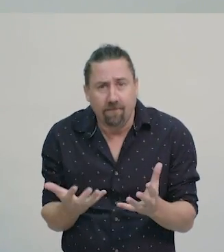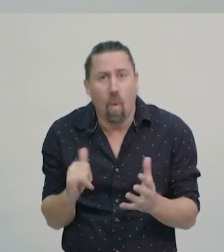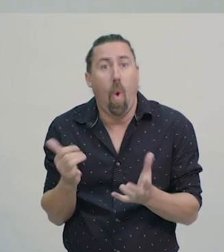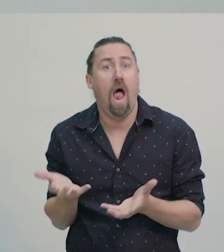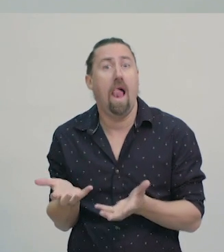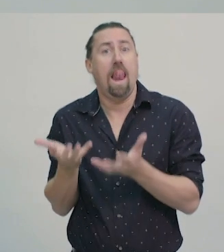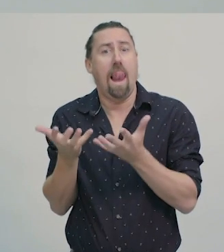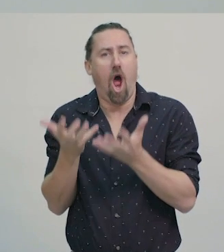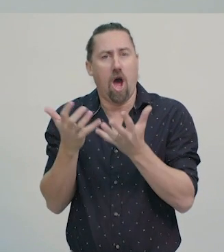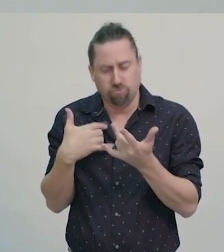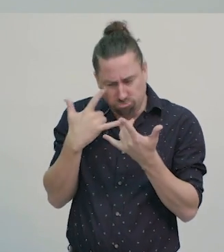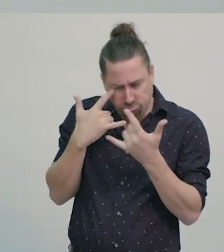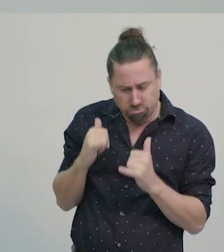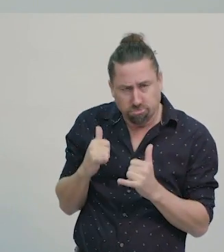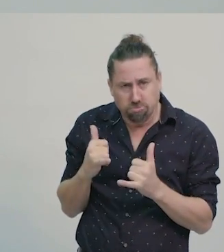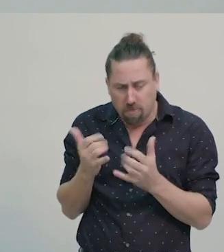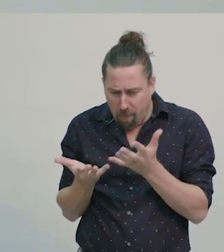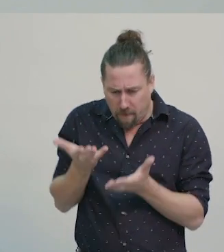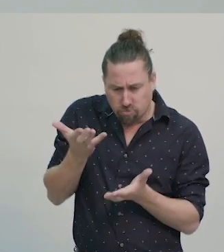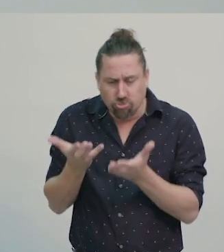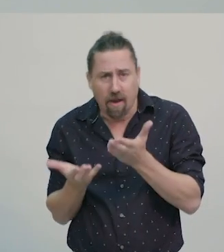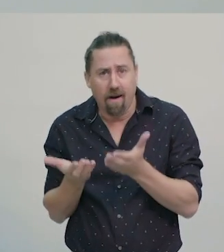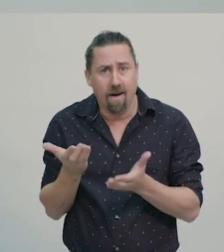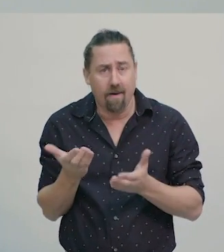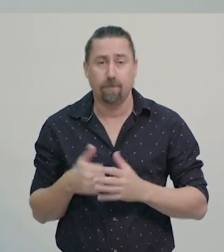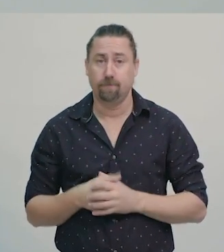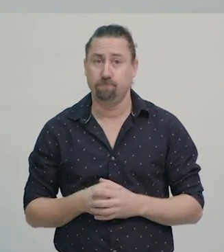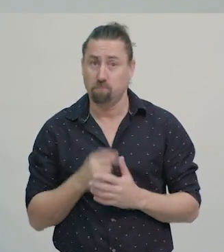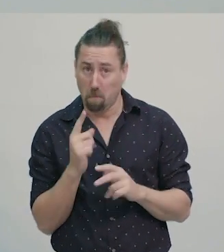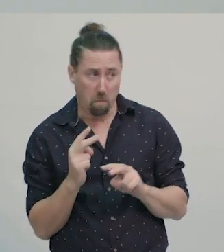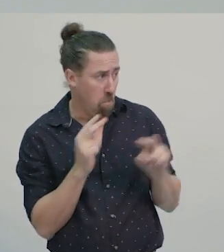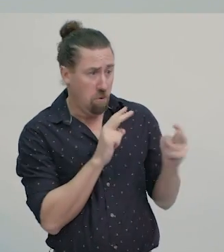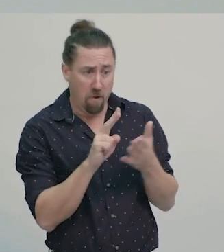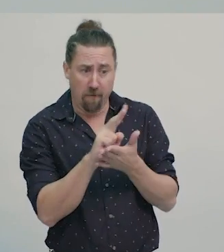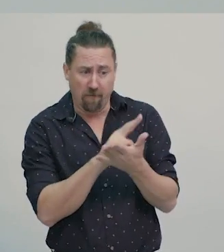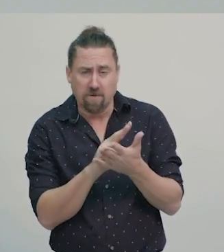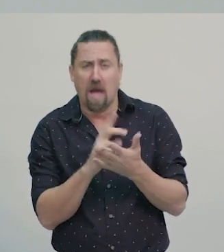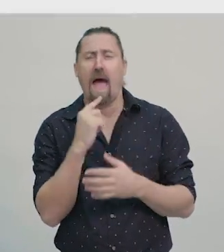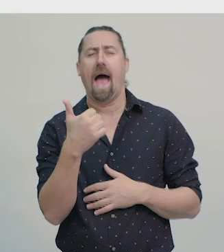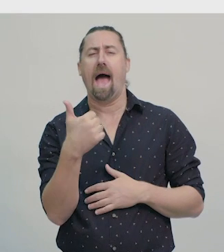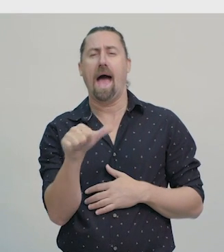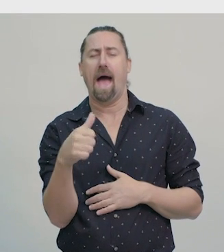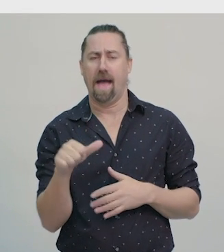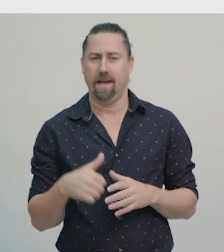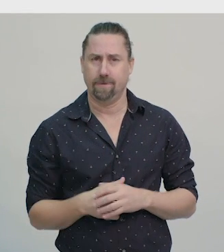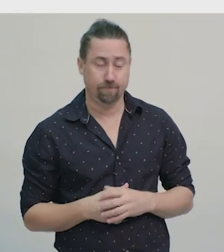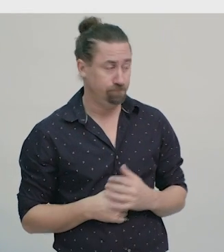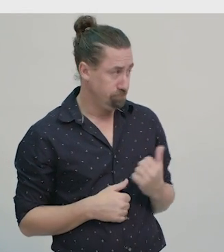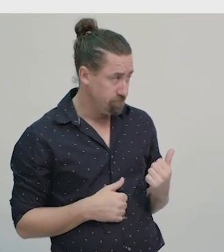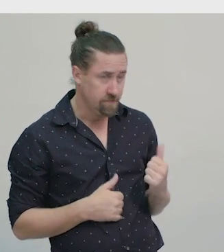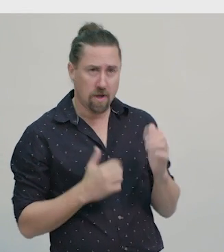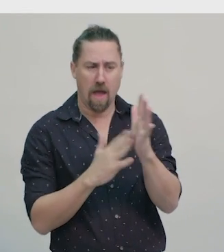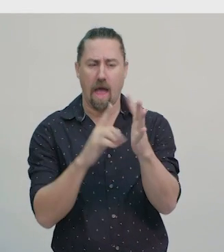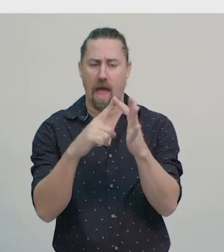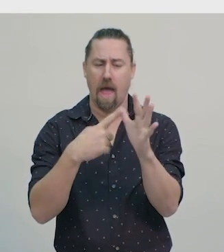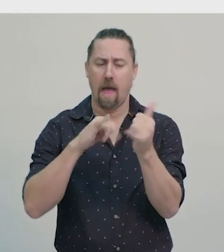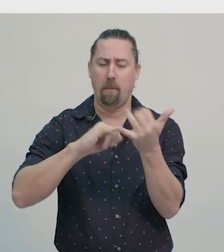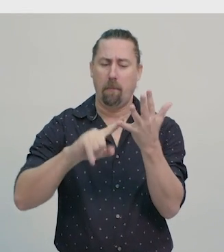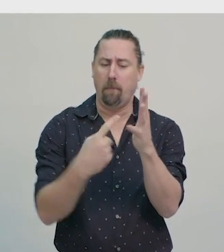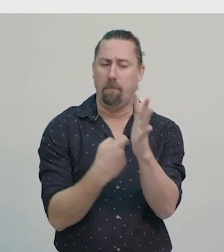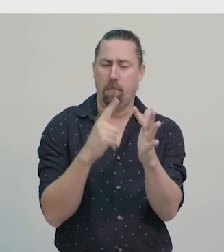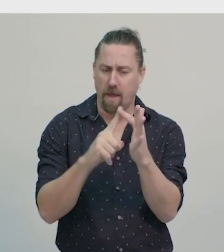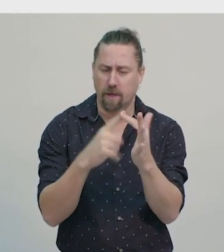shorter than the tree. This man is taller than the boy.